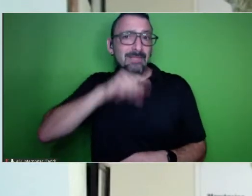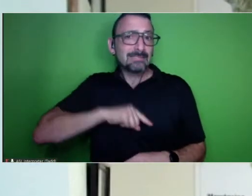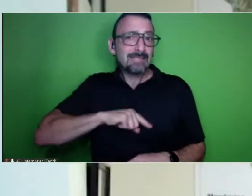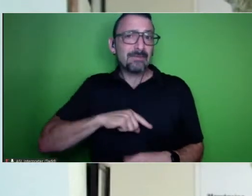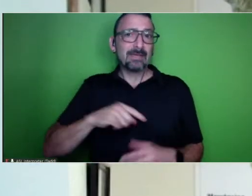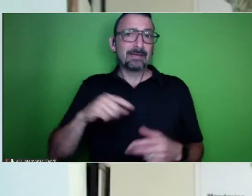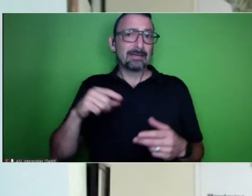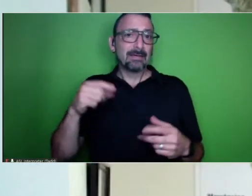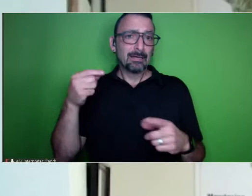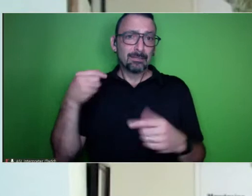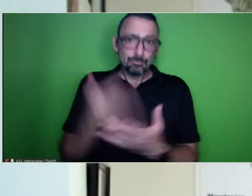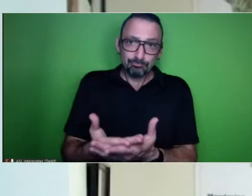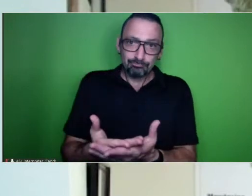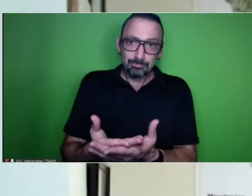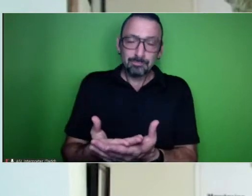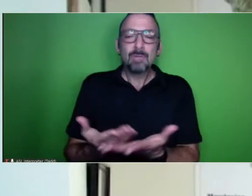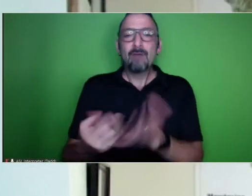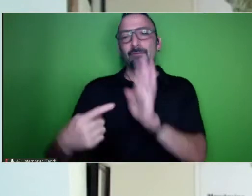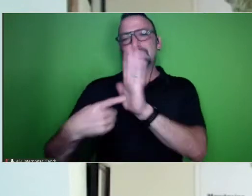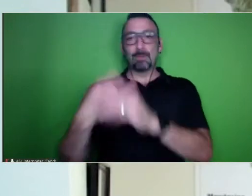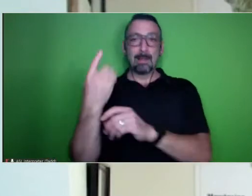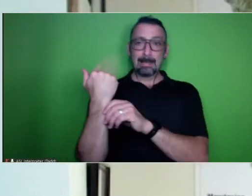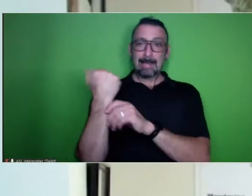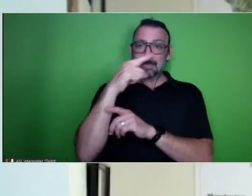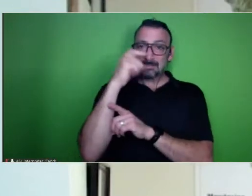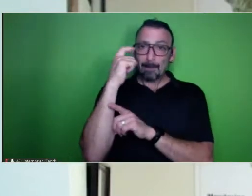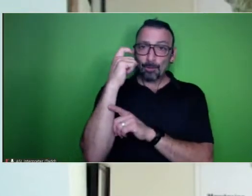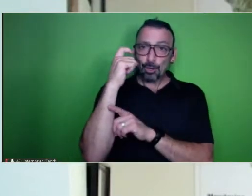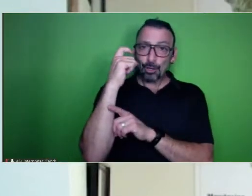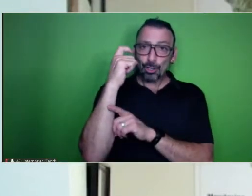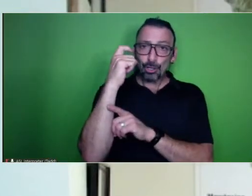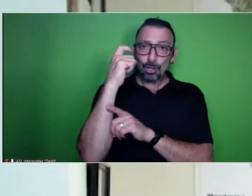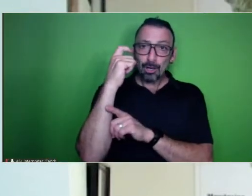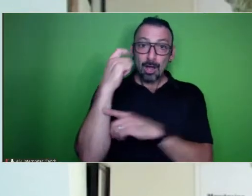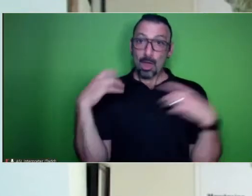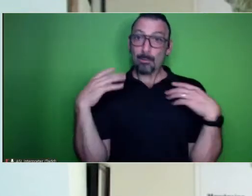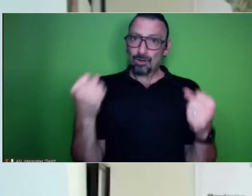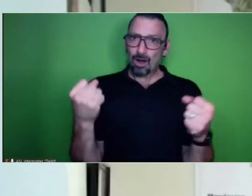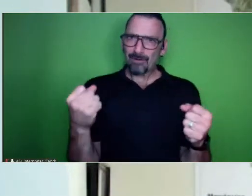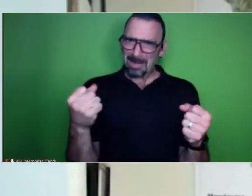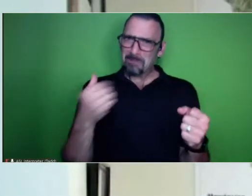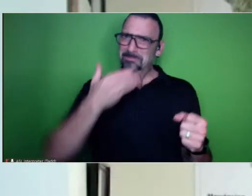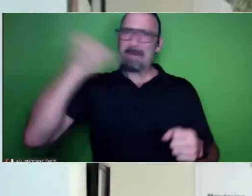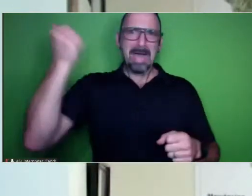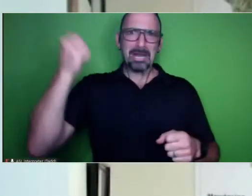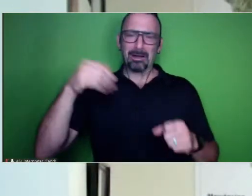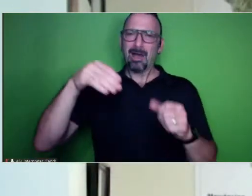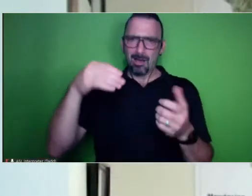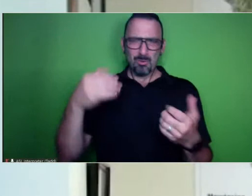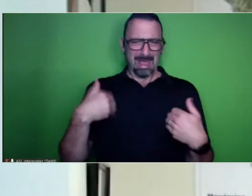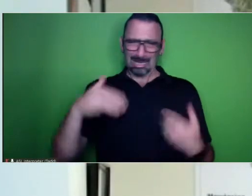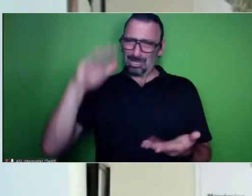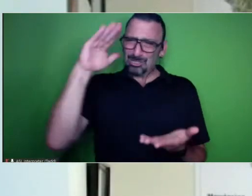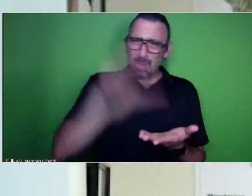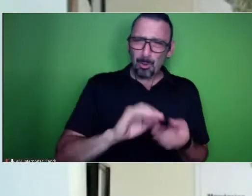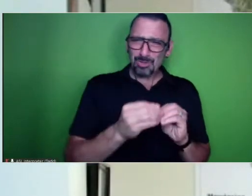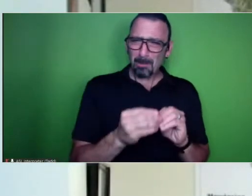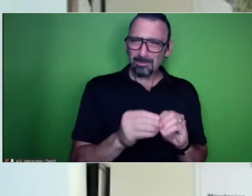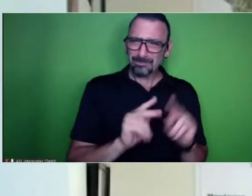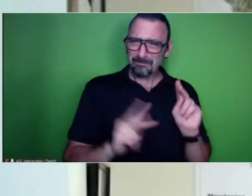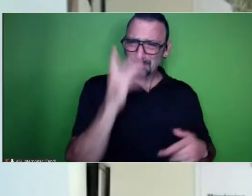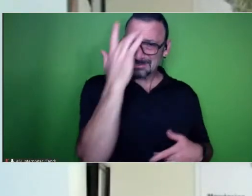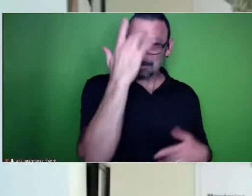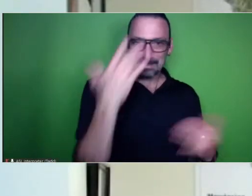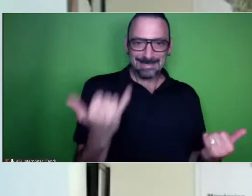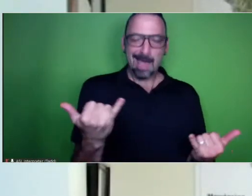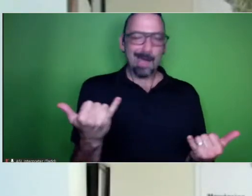the surge last summer, the recovery was much more complete. We were down to very low case rates, and now we're not there yet.